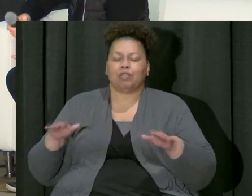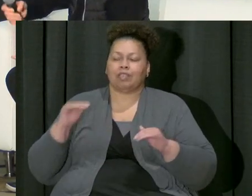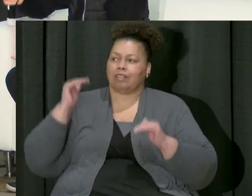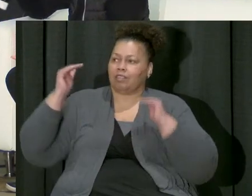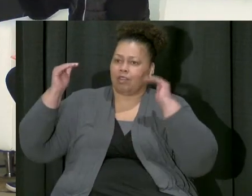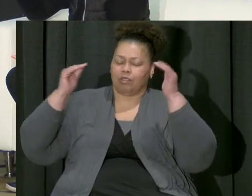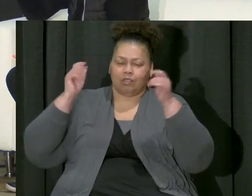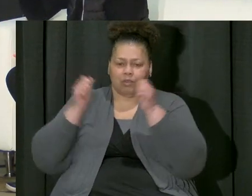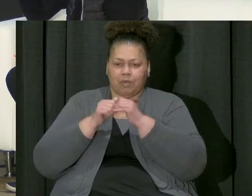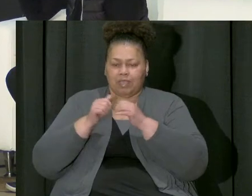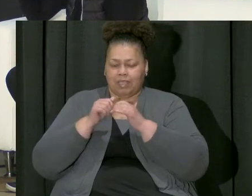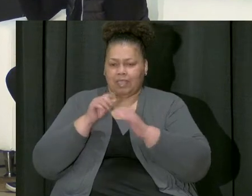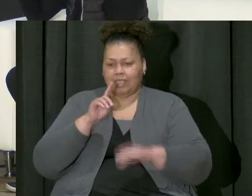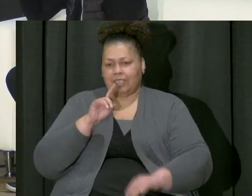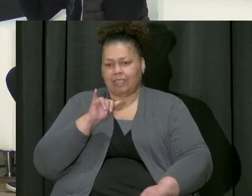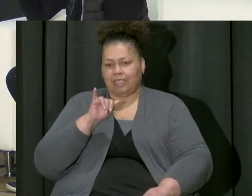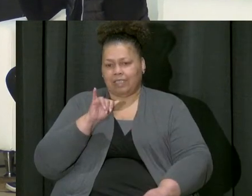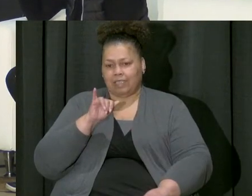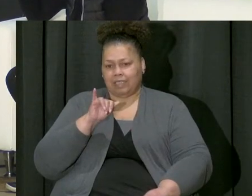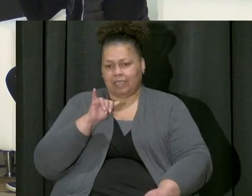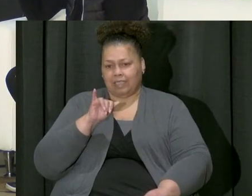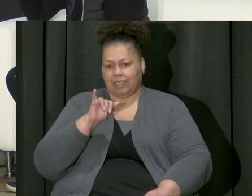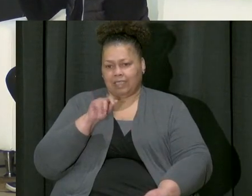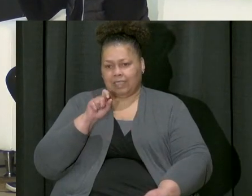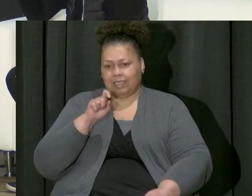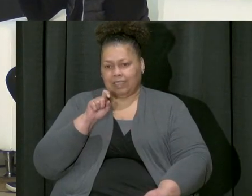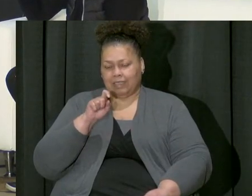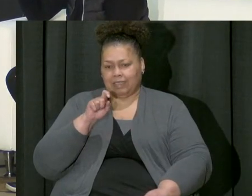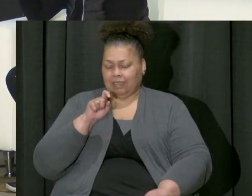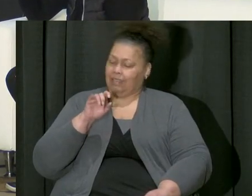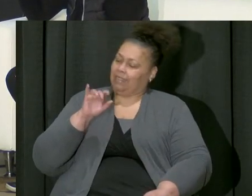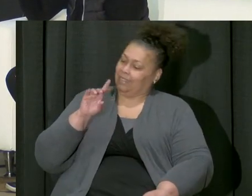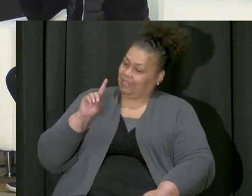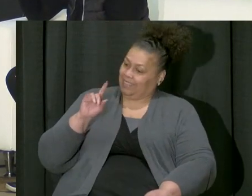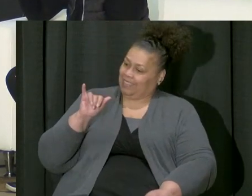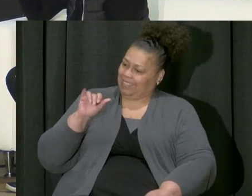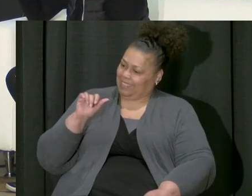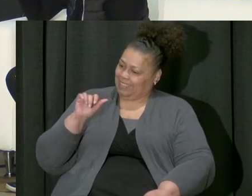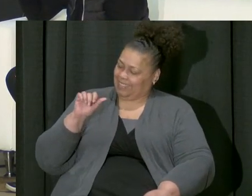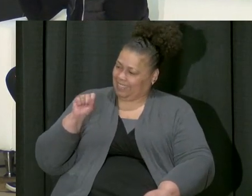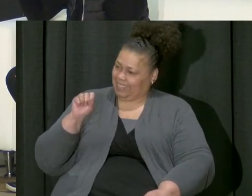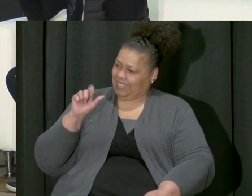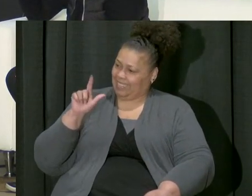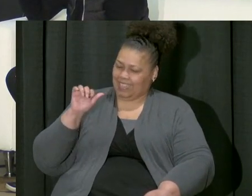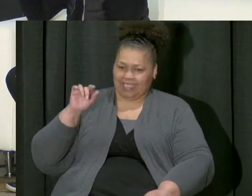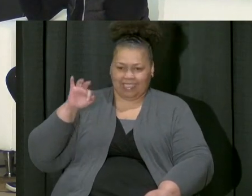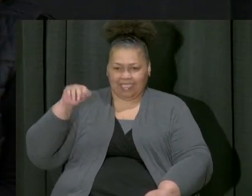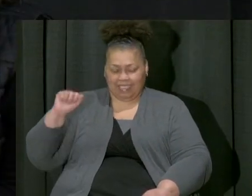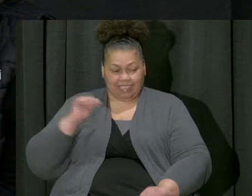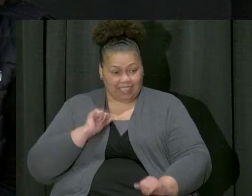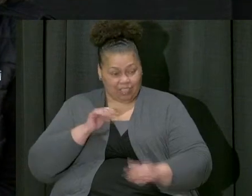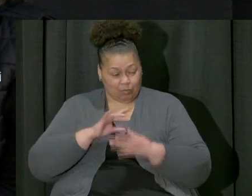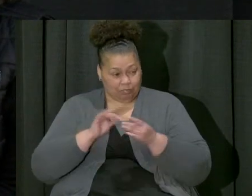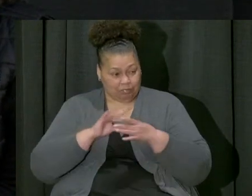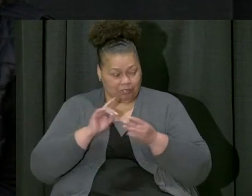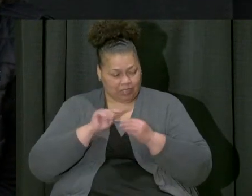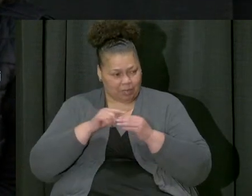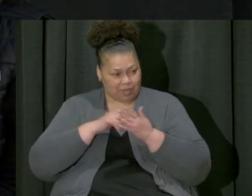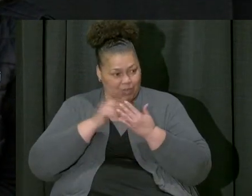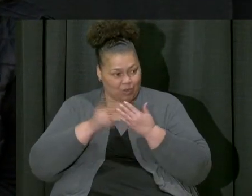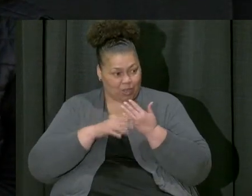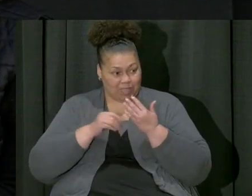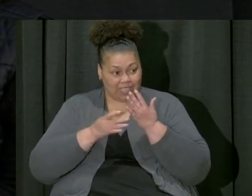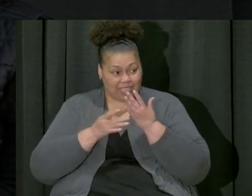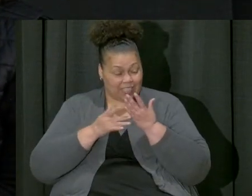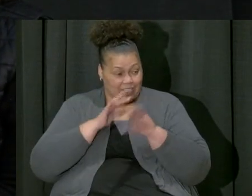give us, Leticia, a little bit of an introduction of what the program is and the technology behind it? I can. Thank you very